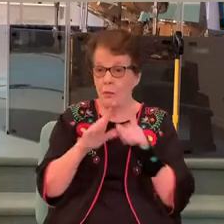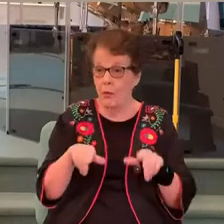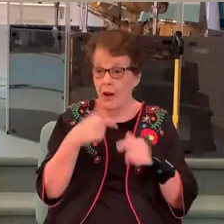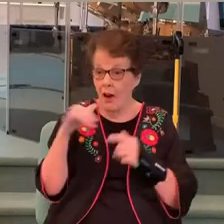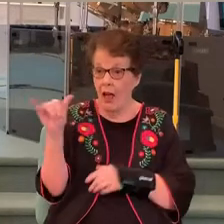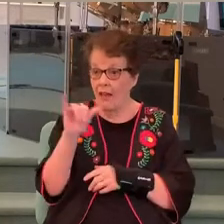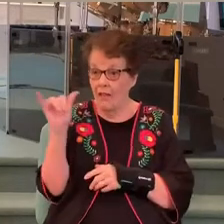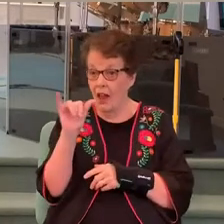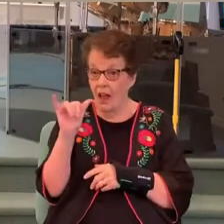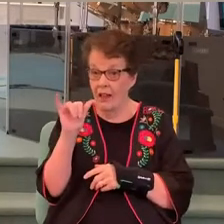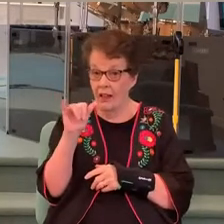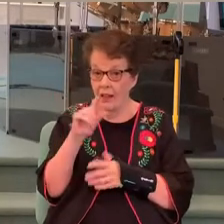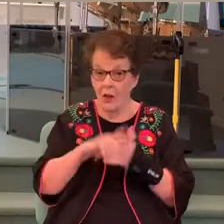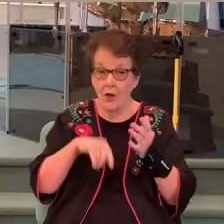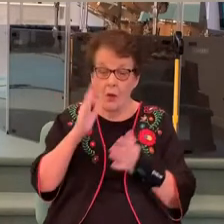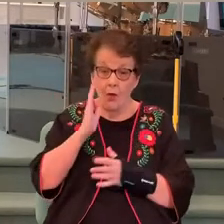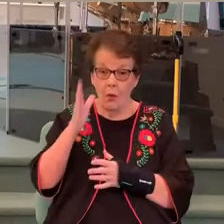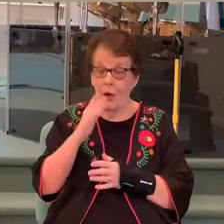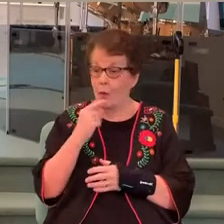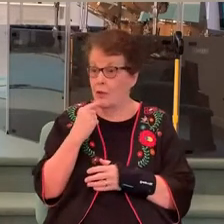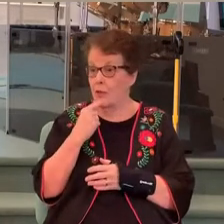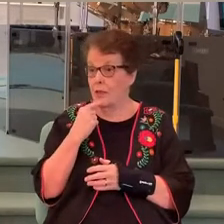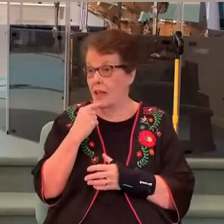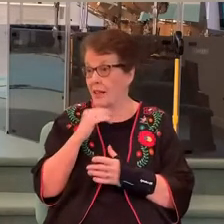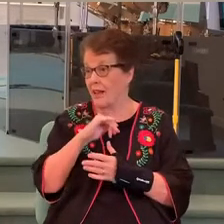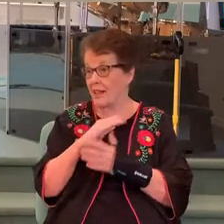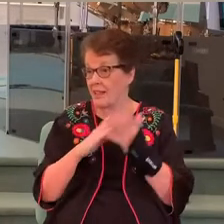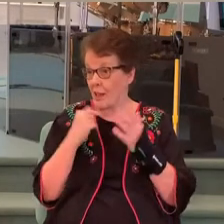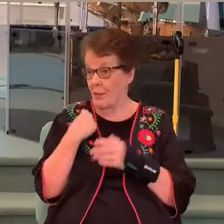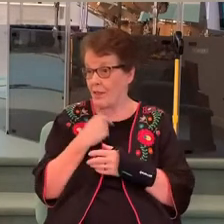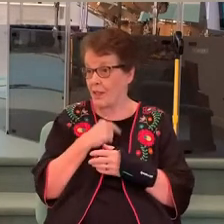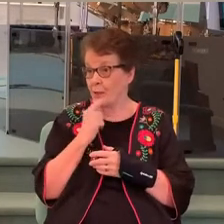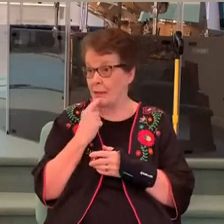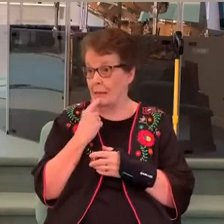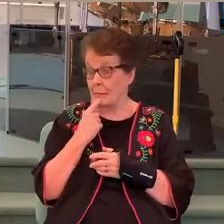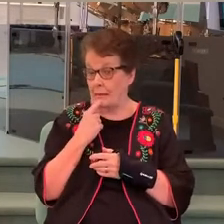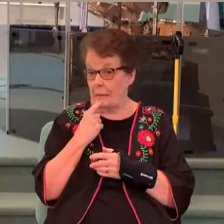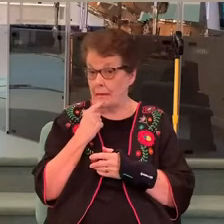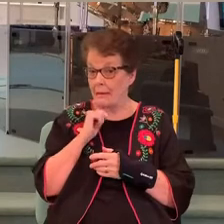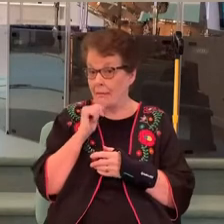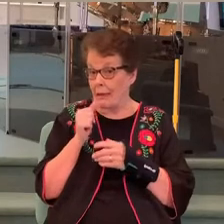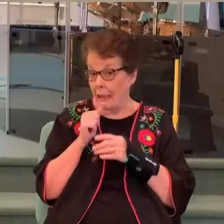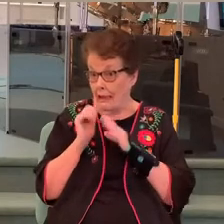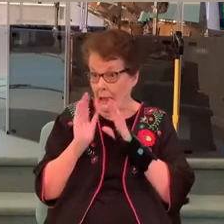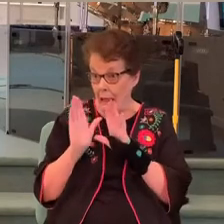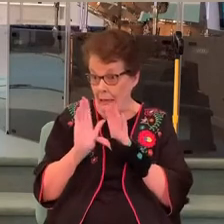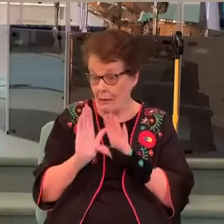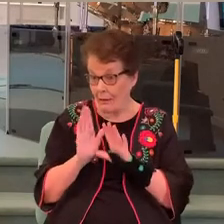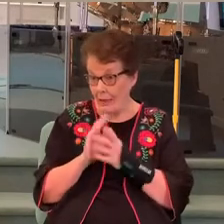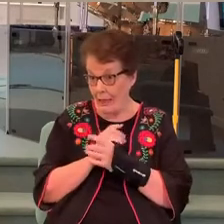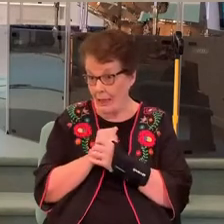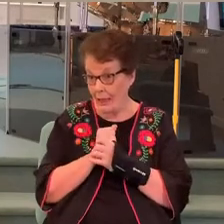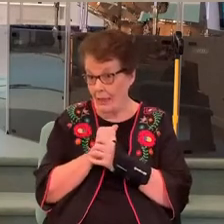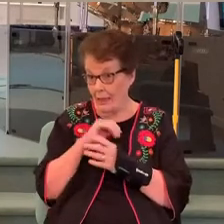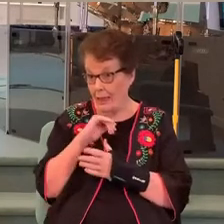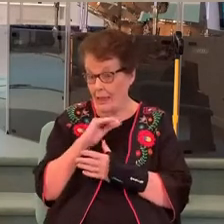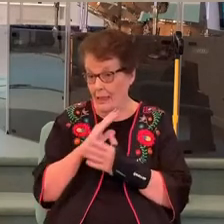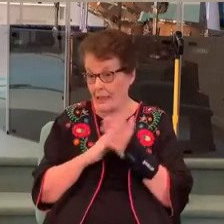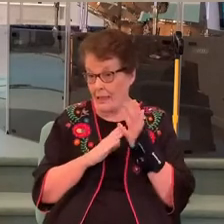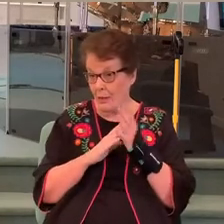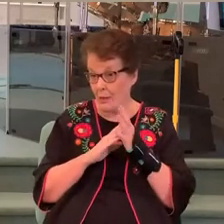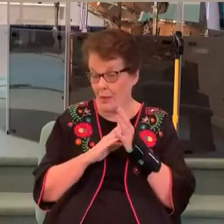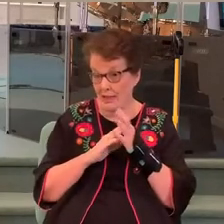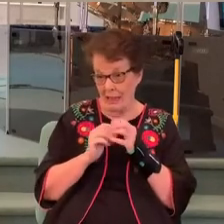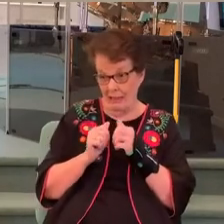say? Some of us would say, not great. Some of us would say it's barely